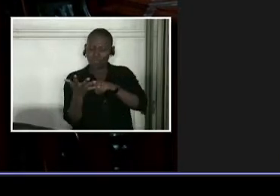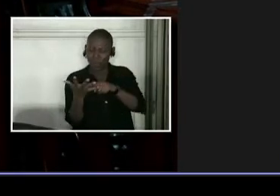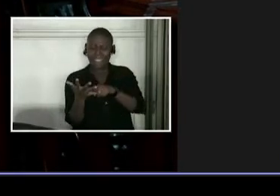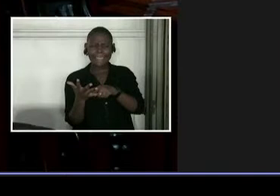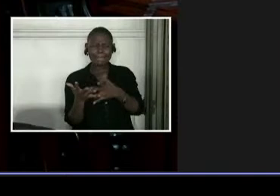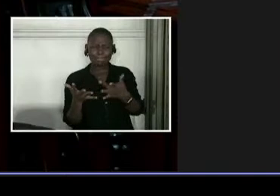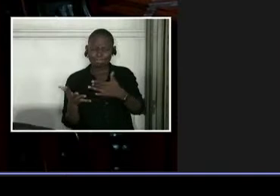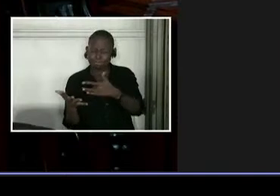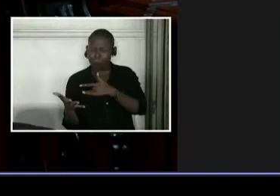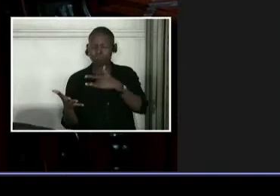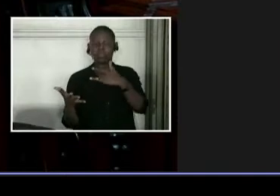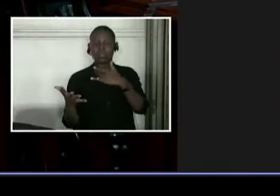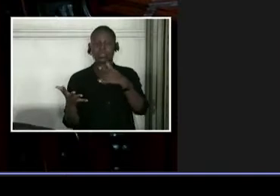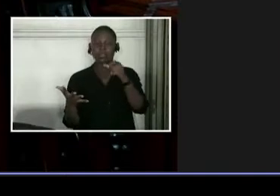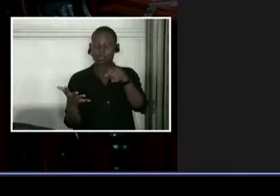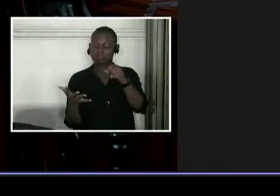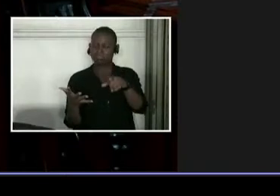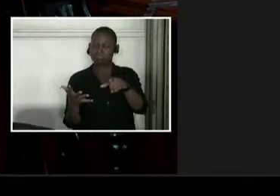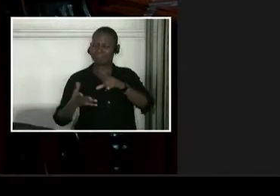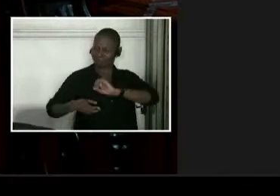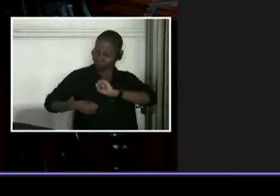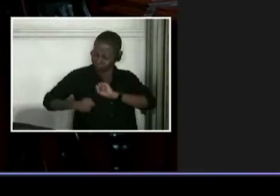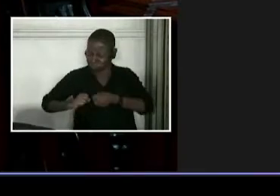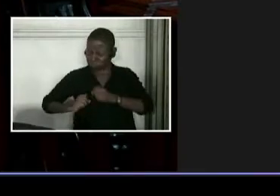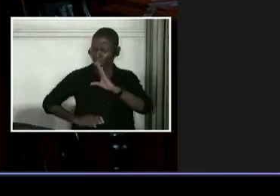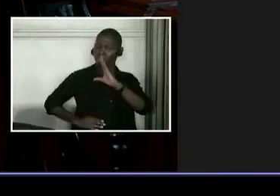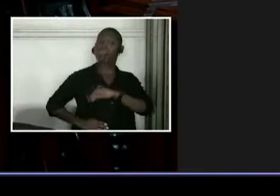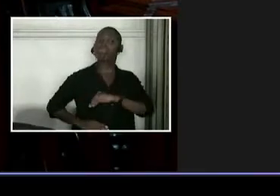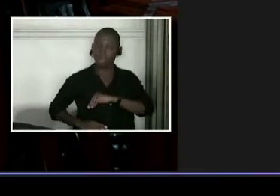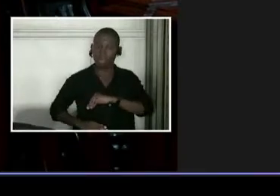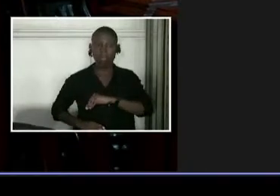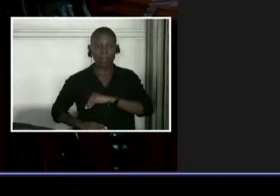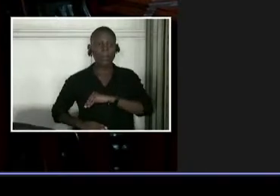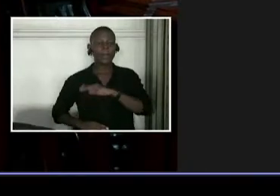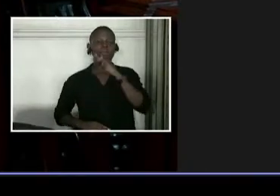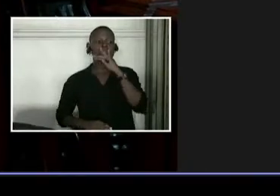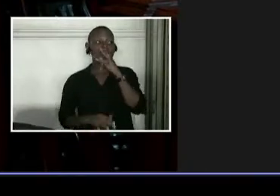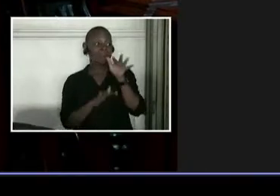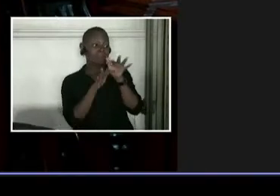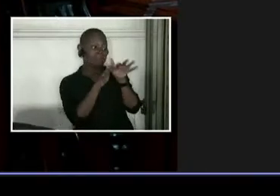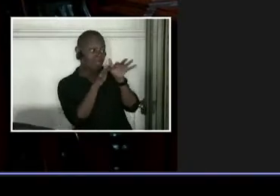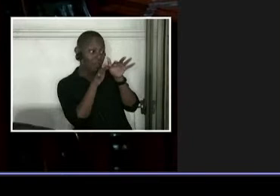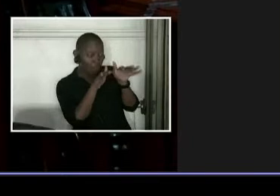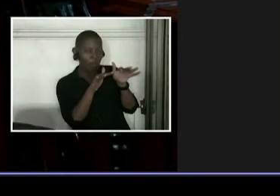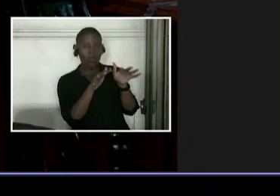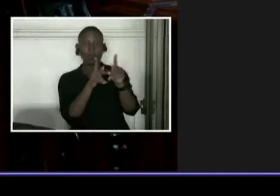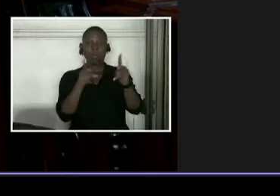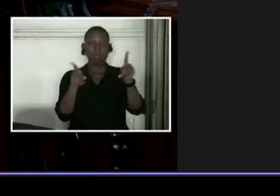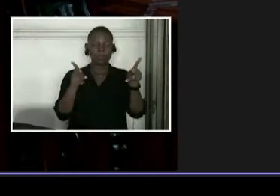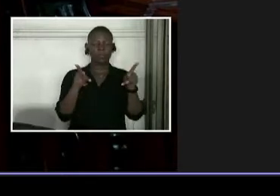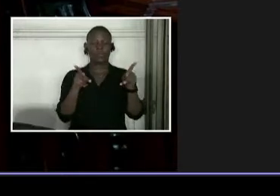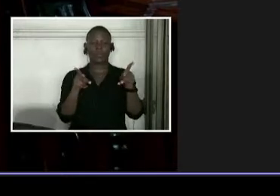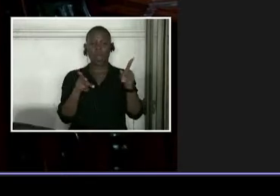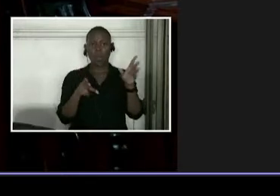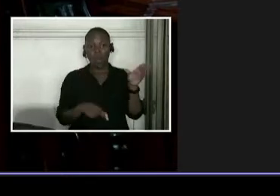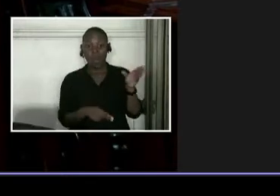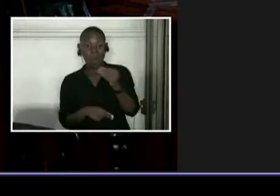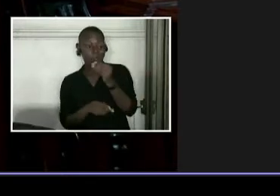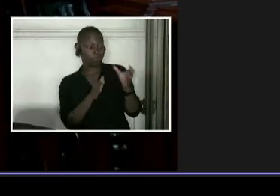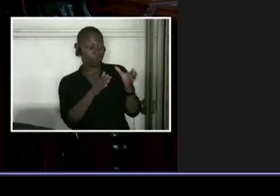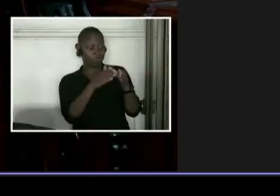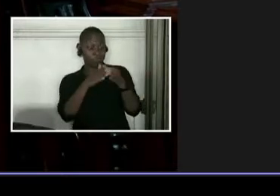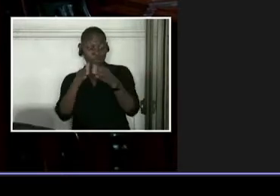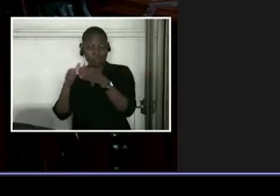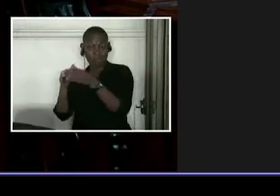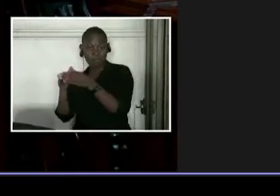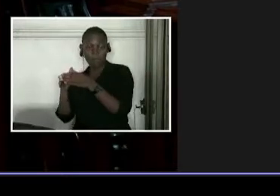hearts with anguish and deep pain. As elected public representatives across all political party lines, we have